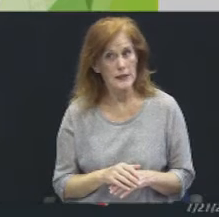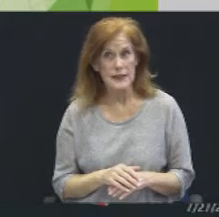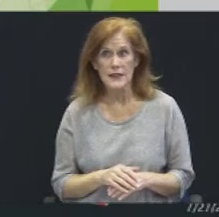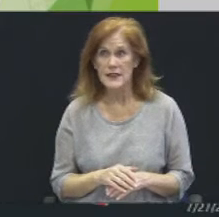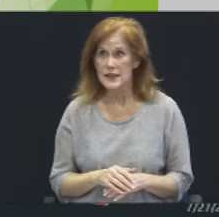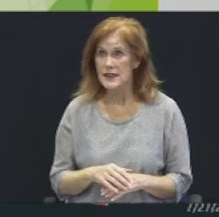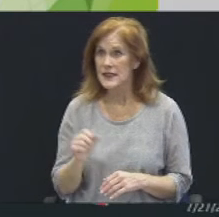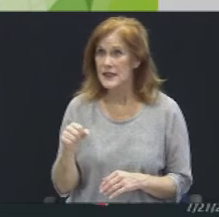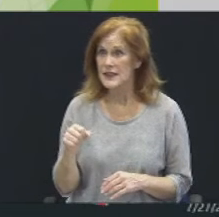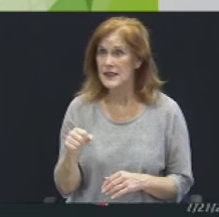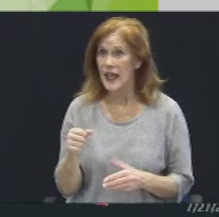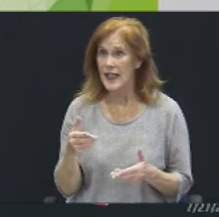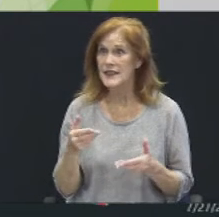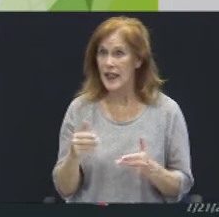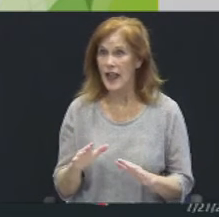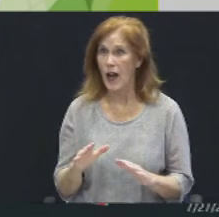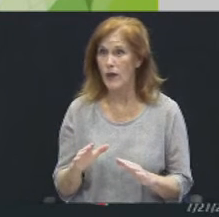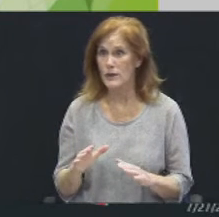screen sharing.